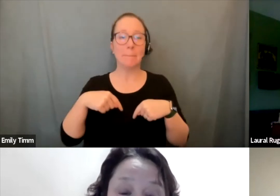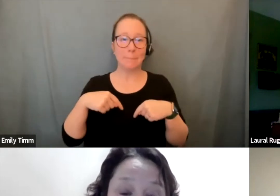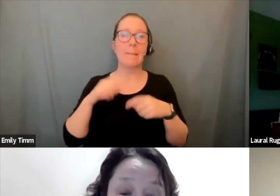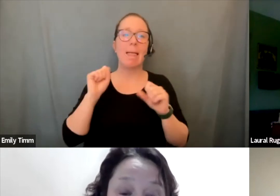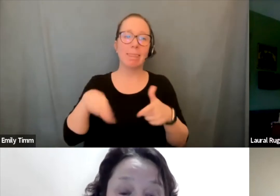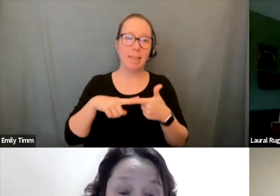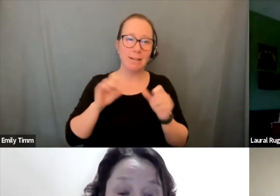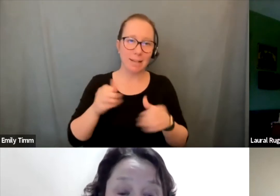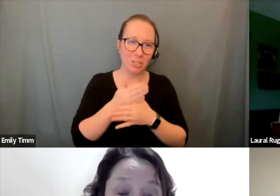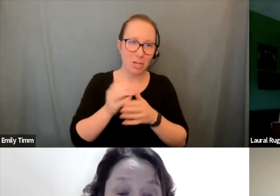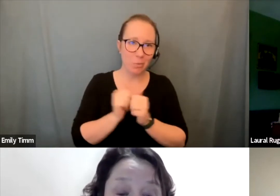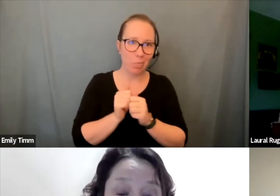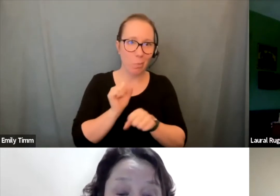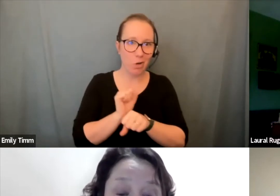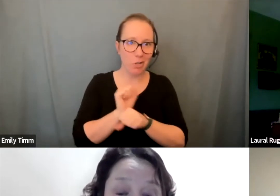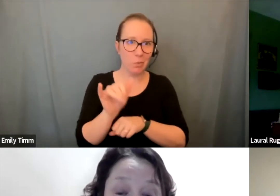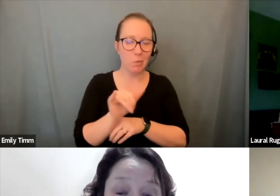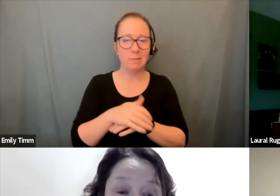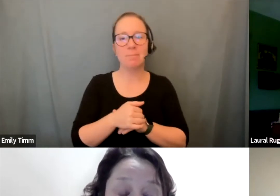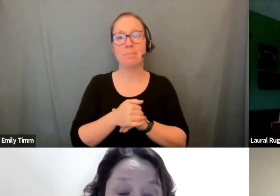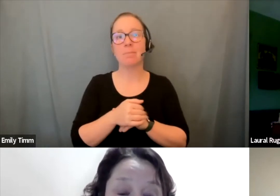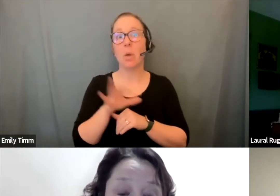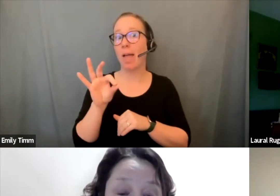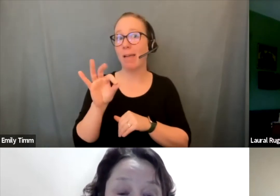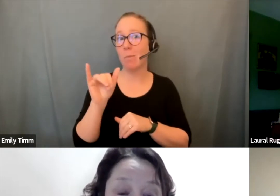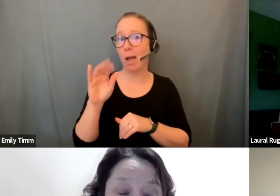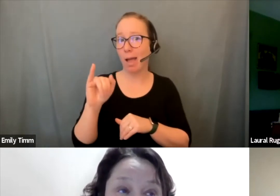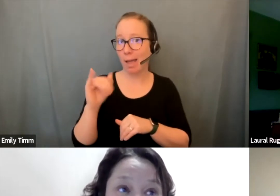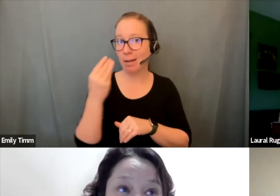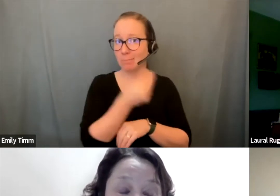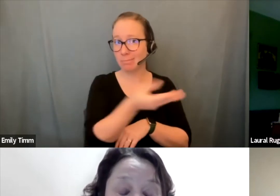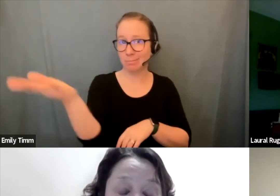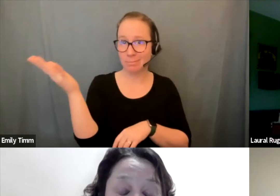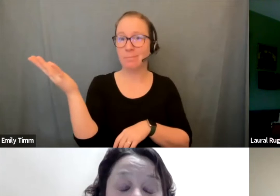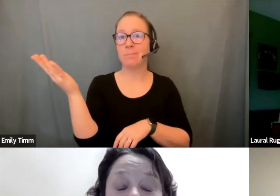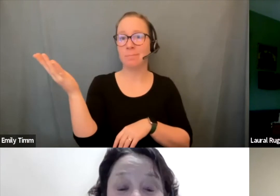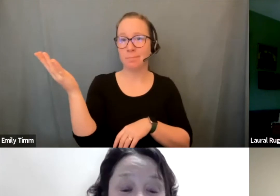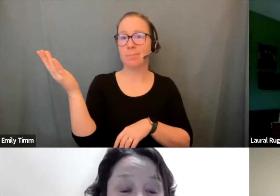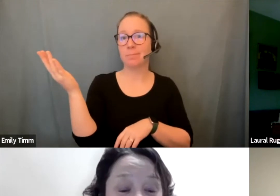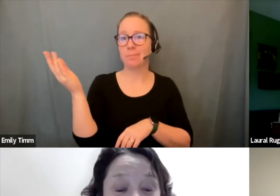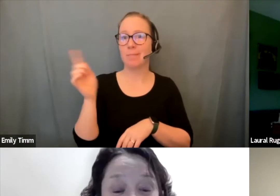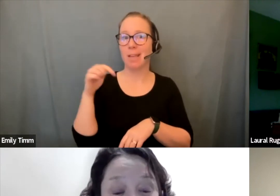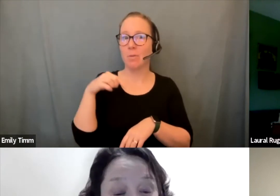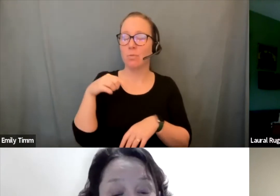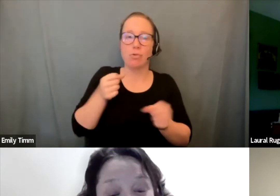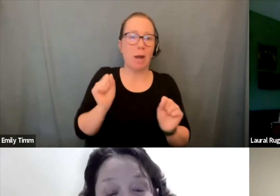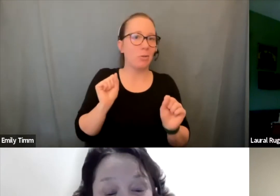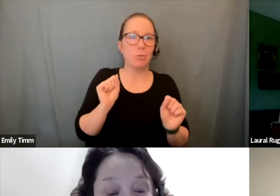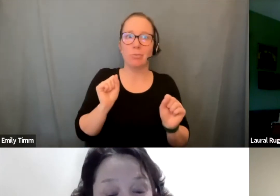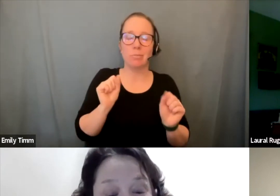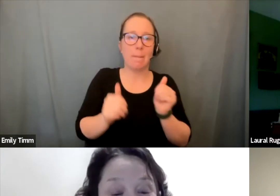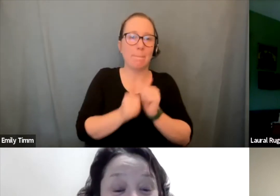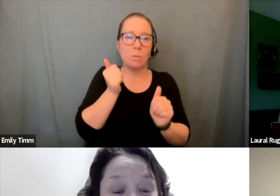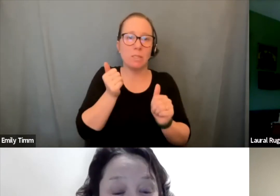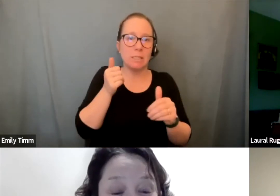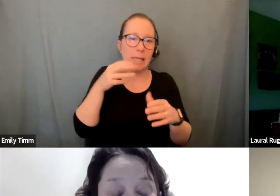this work. So just as an FYI, it's as inclusive as we can make it at the